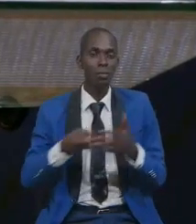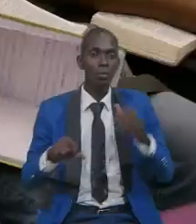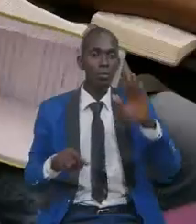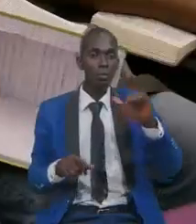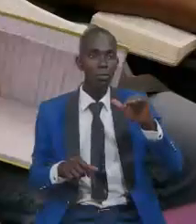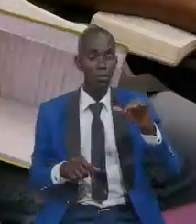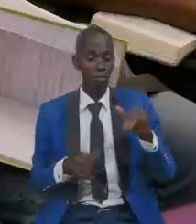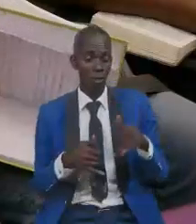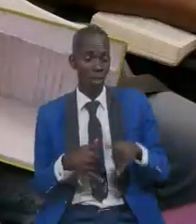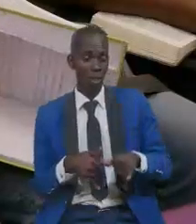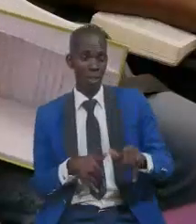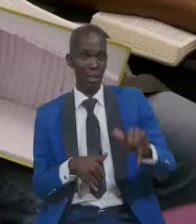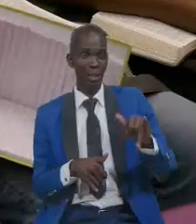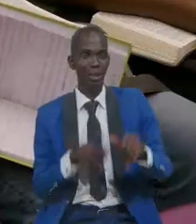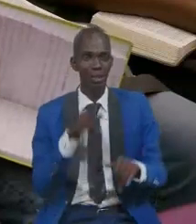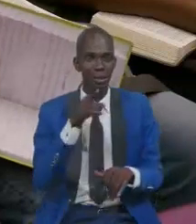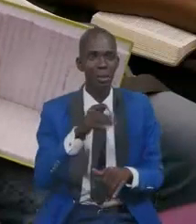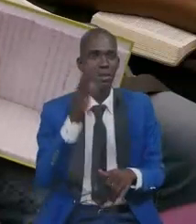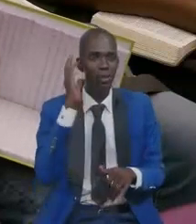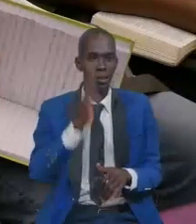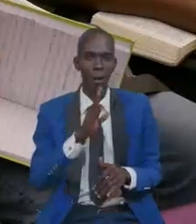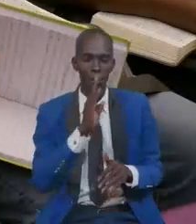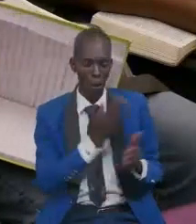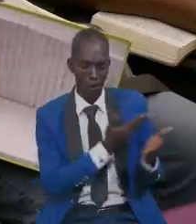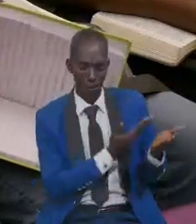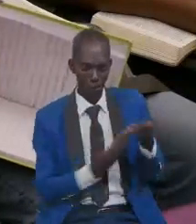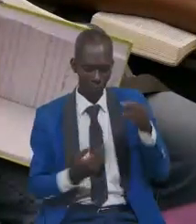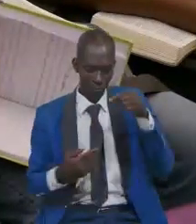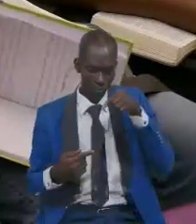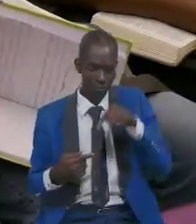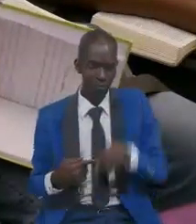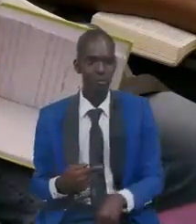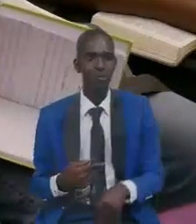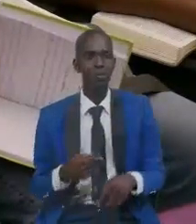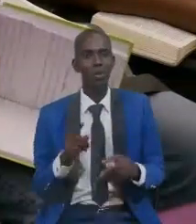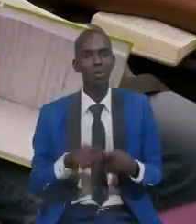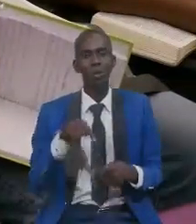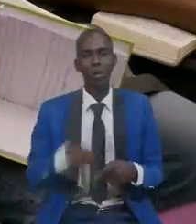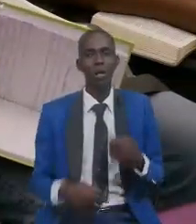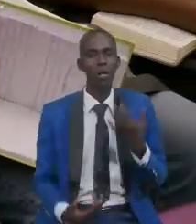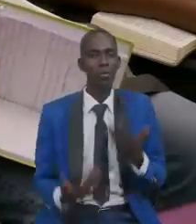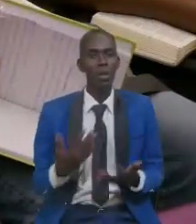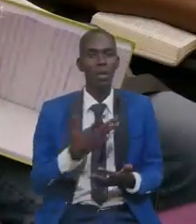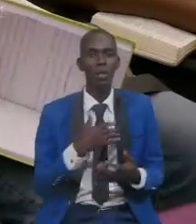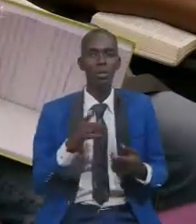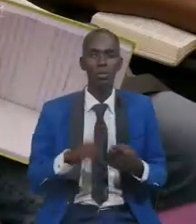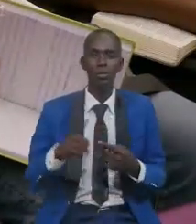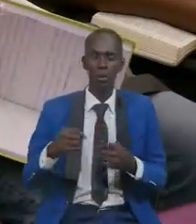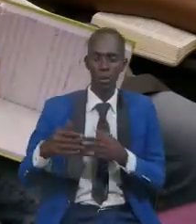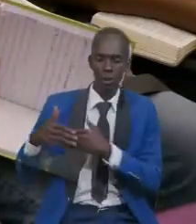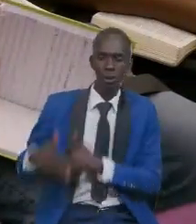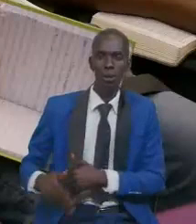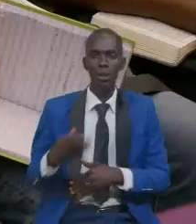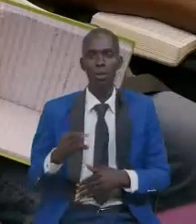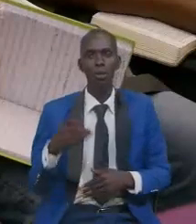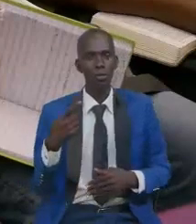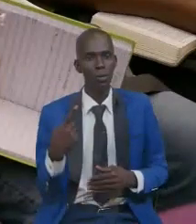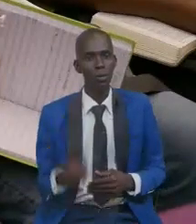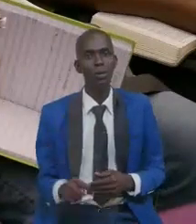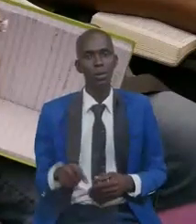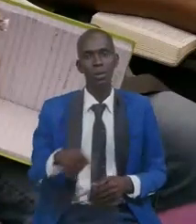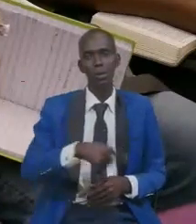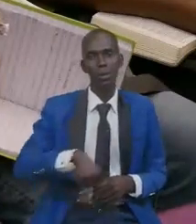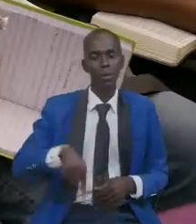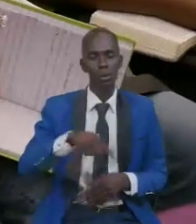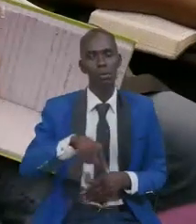yea, thou shalt be brought down to hell and to the sides of the pit. The